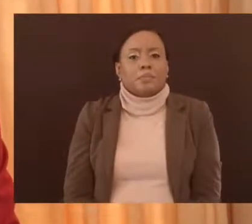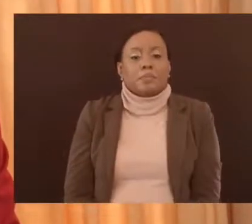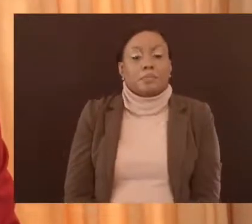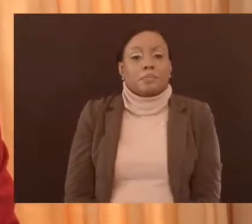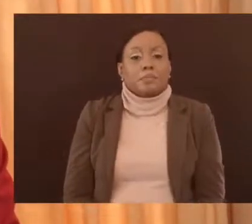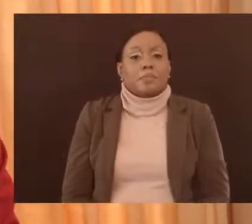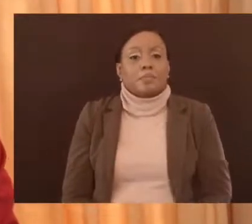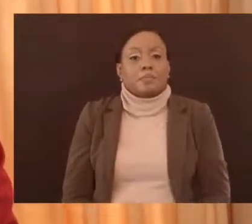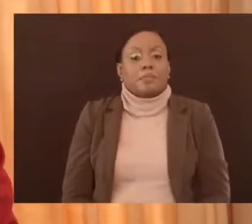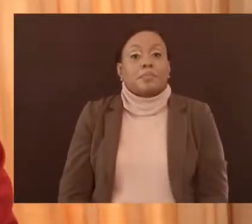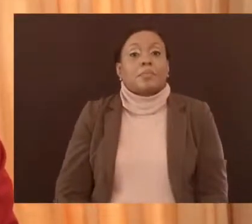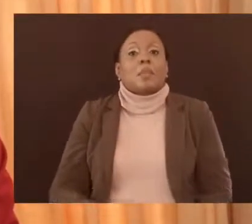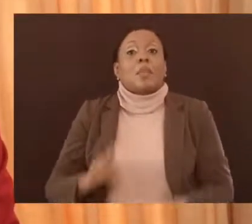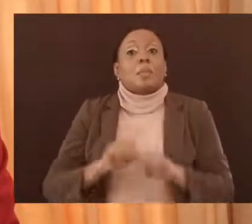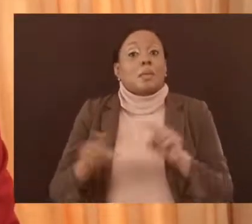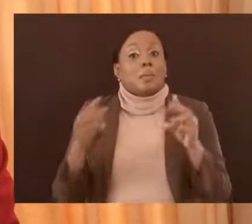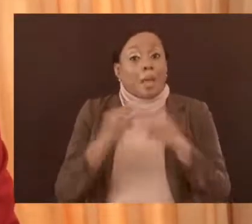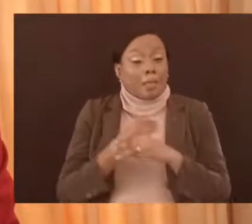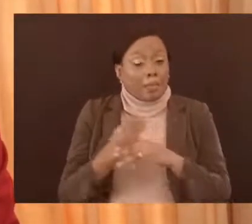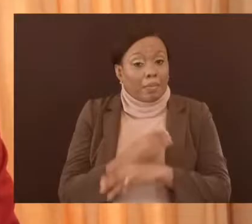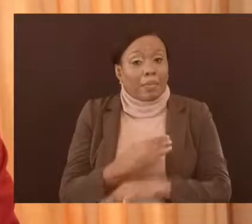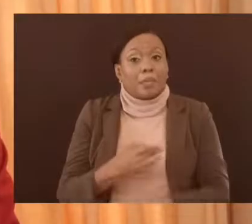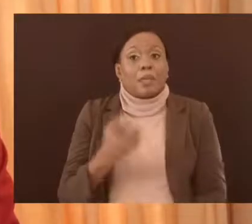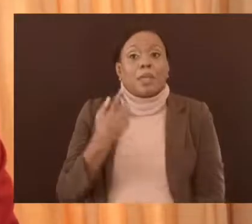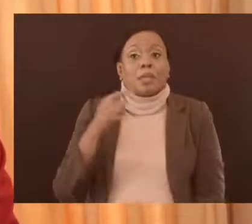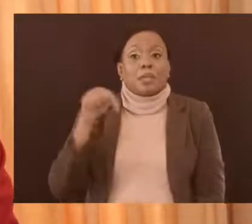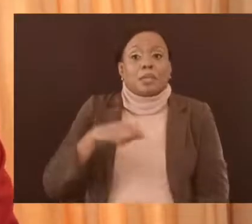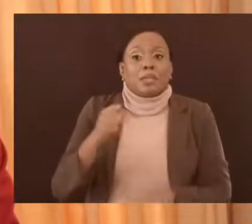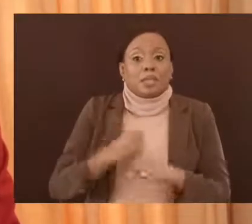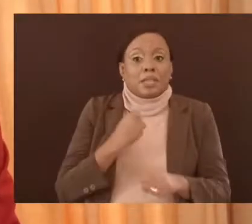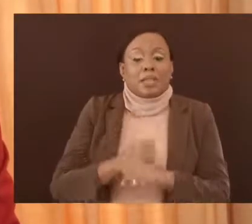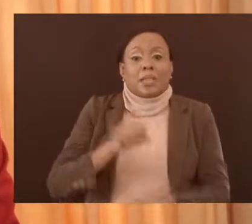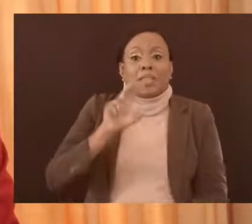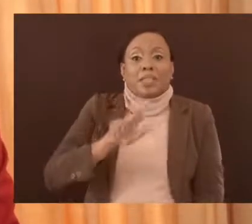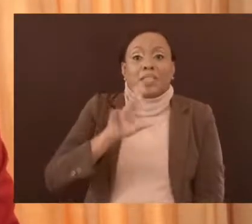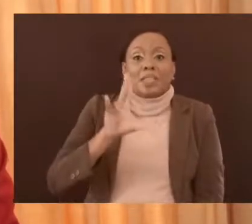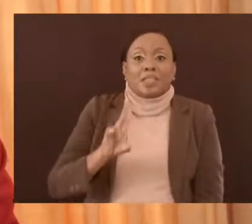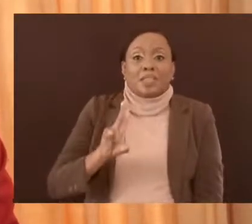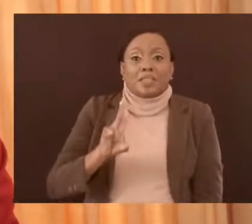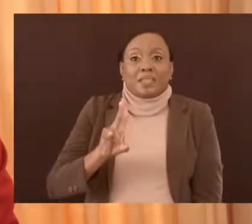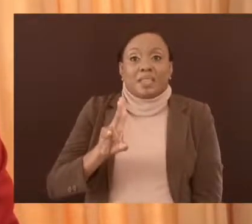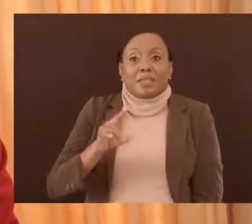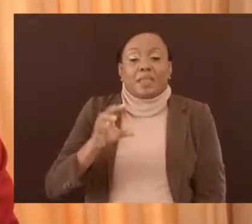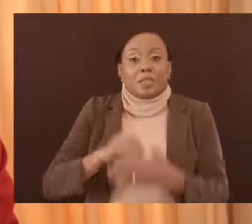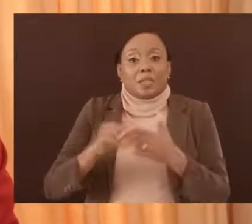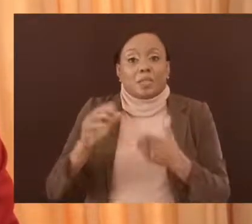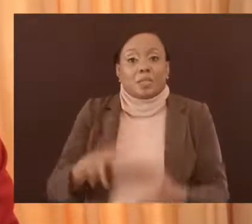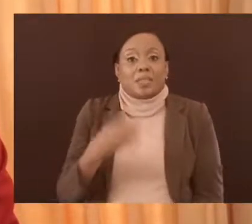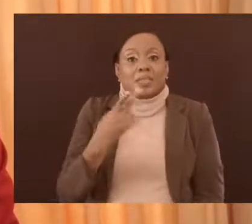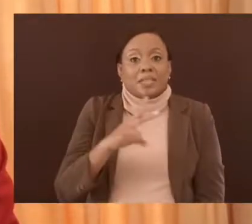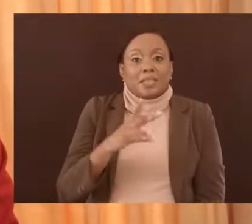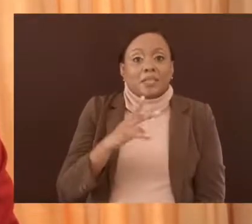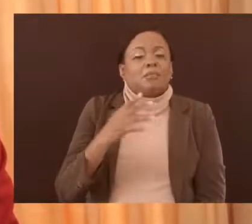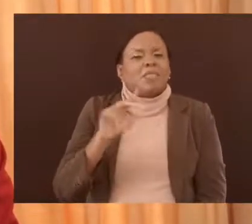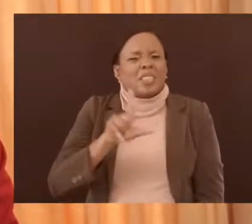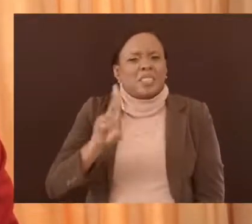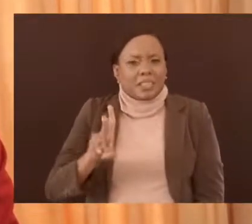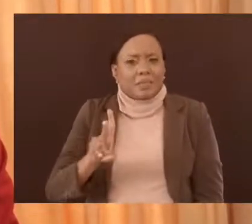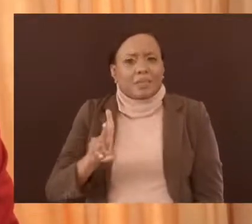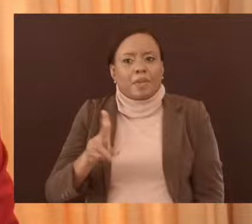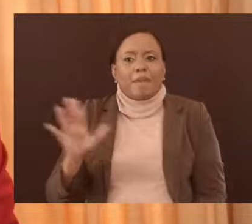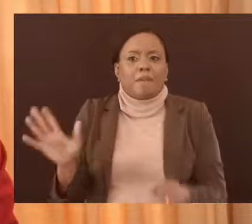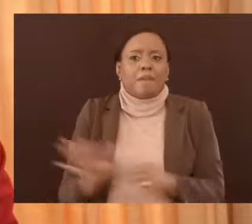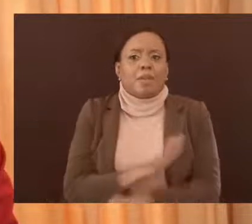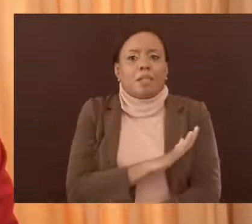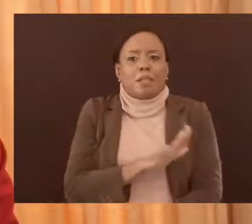individual performance in mathematics, we have seen this year 37 students, 17 males and 20 females, score full marks